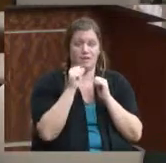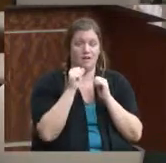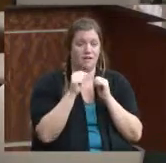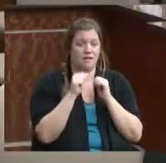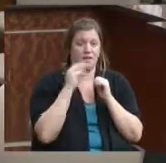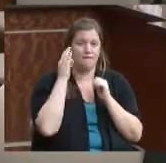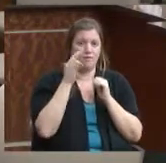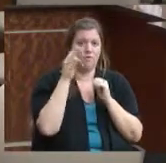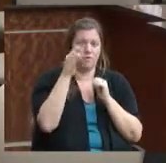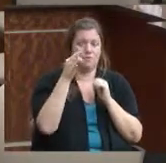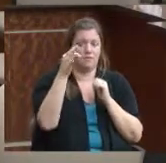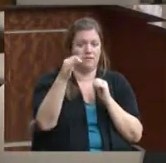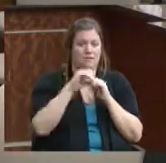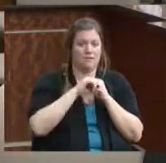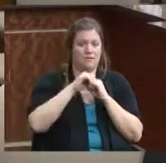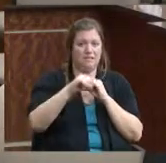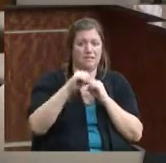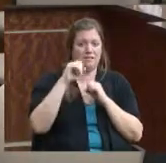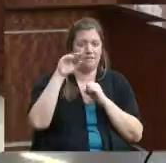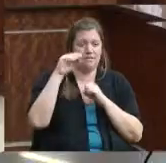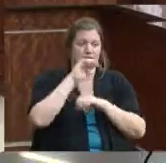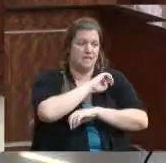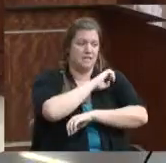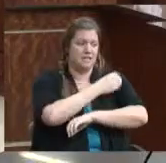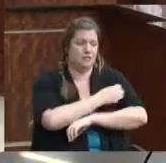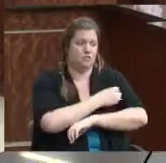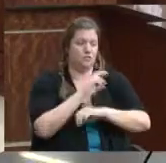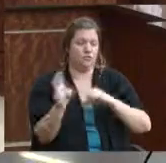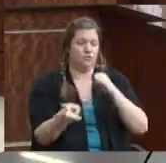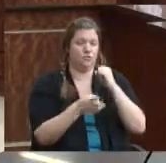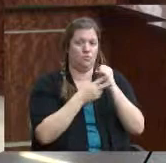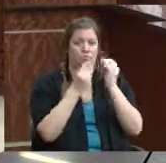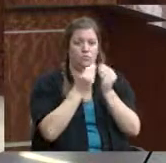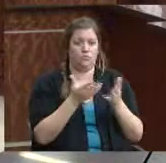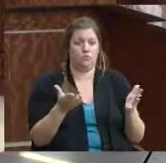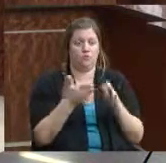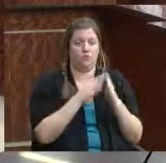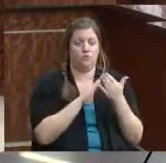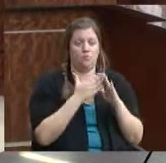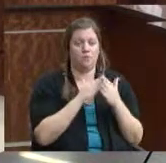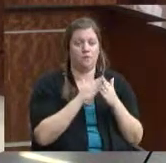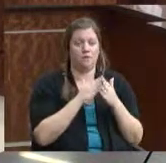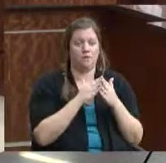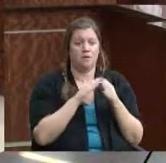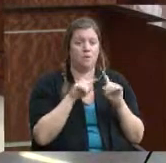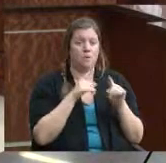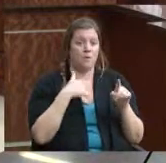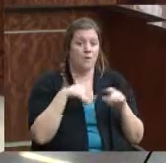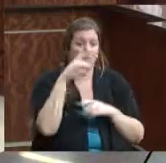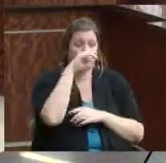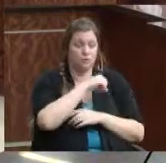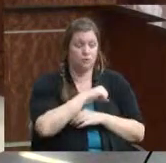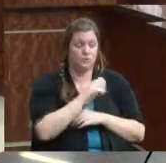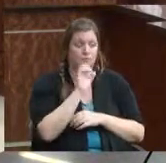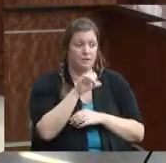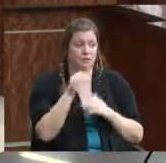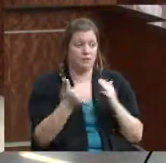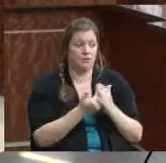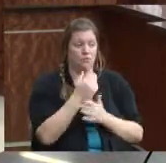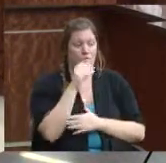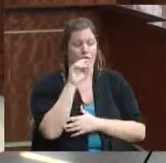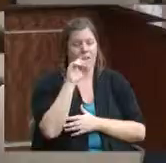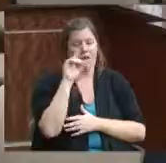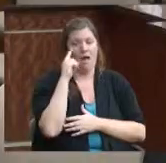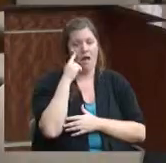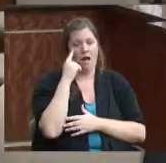future plans to extend this energy-efficient solution to the community. Yet we have to assume the new eyesore